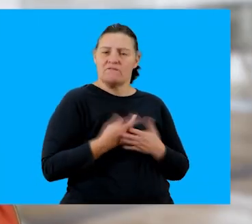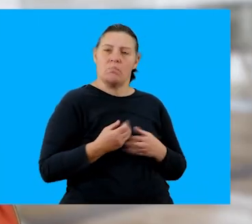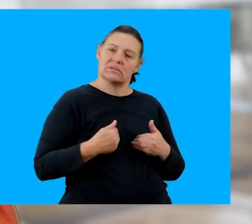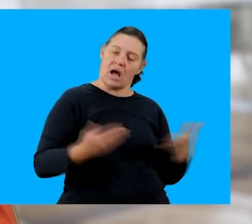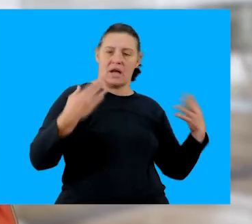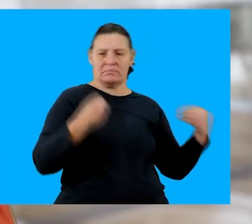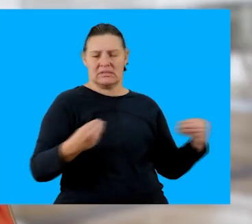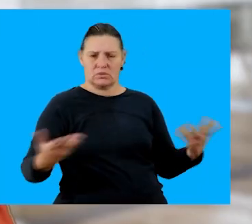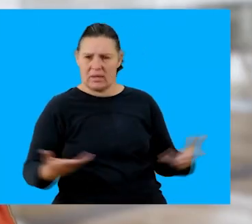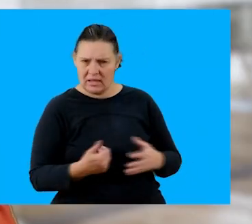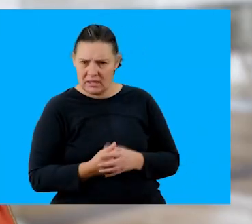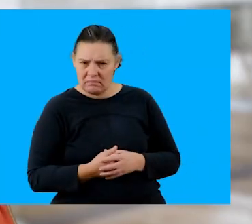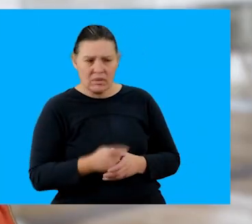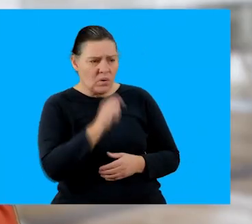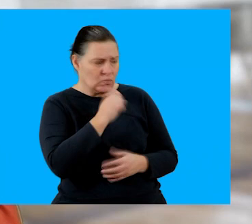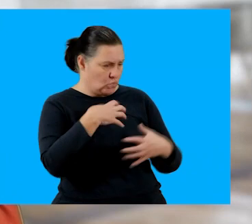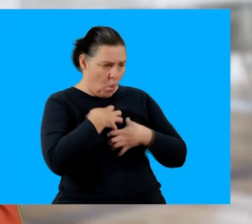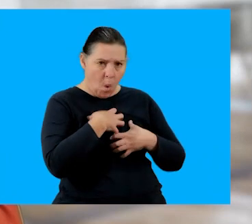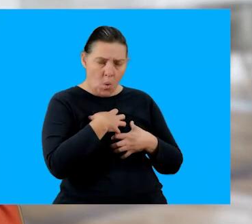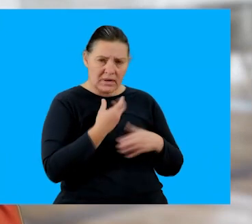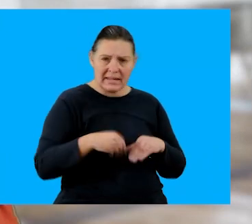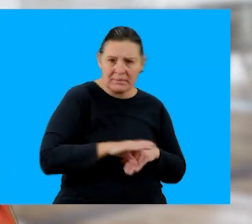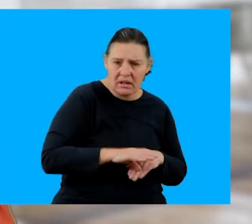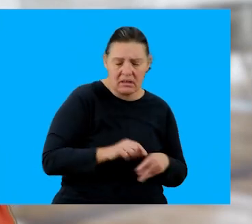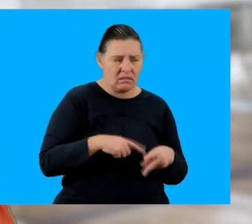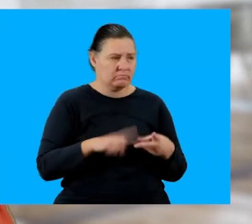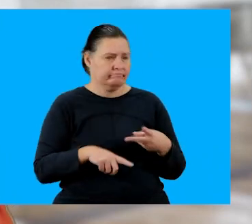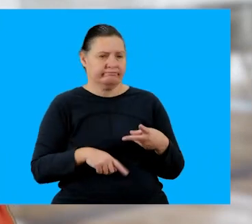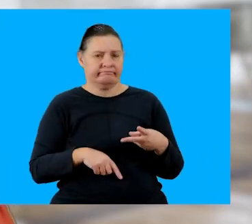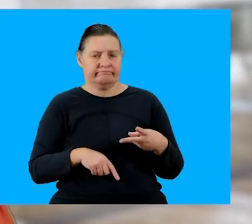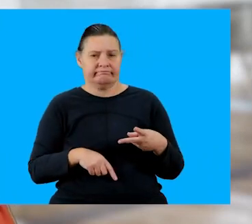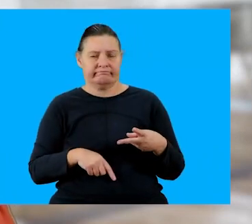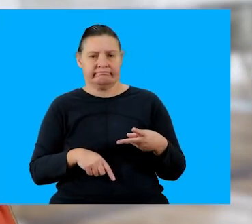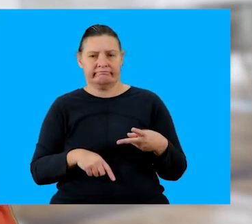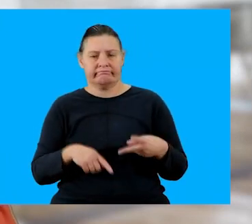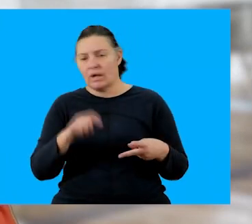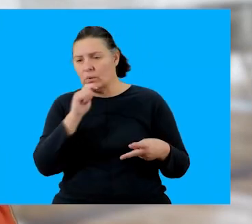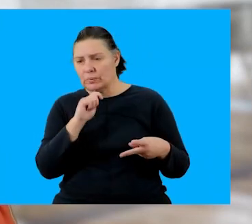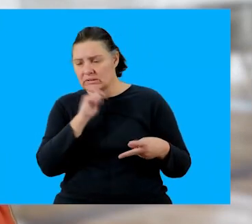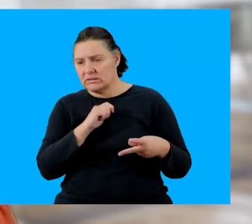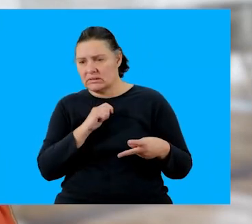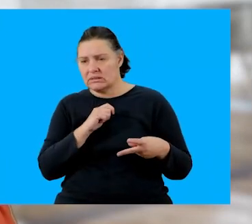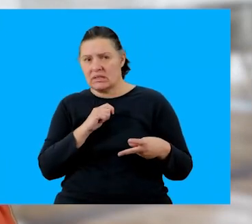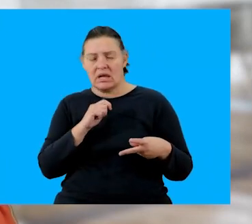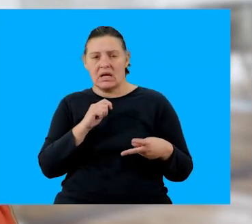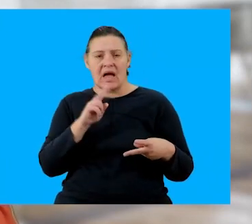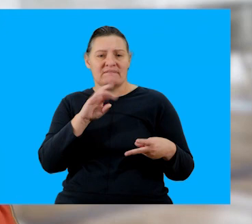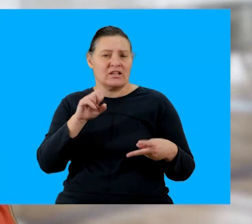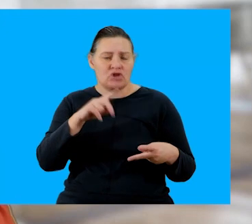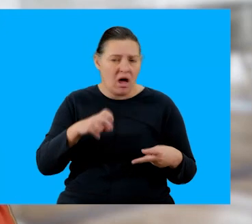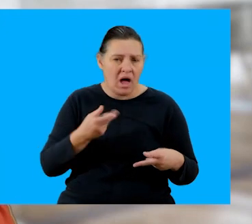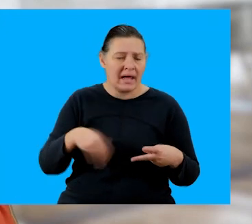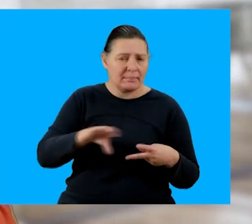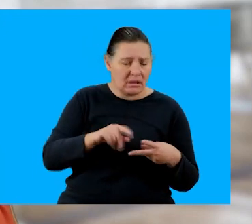start a business? Is he going to use his own capital? Is he going to use venture capital? Is